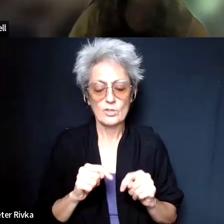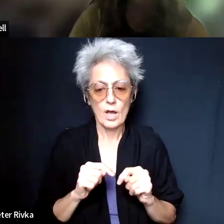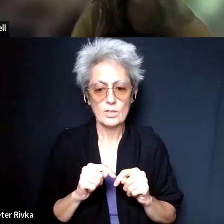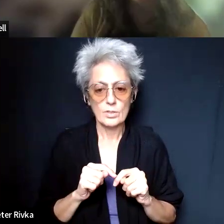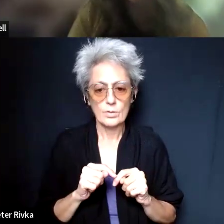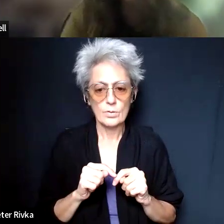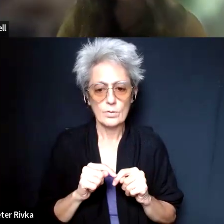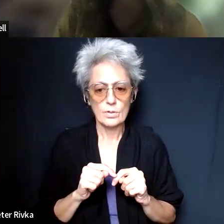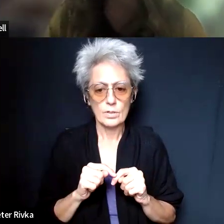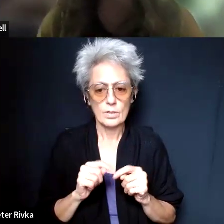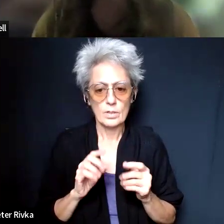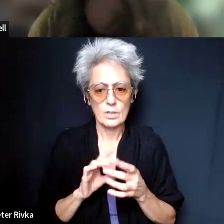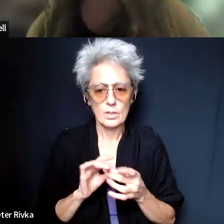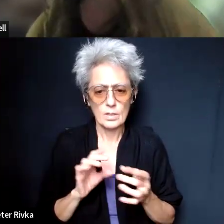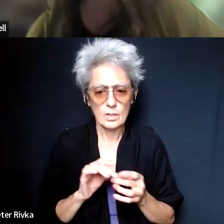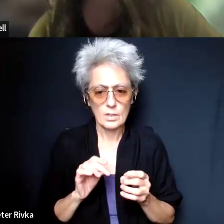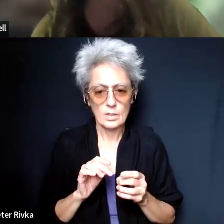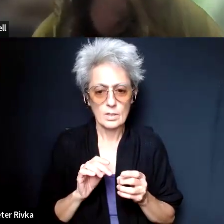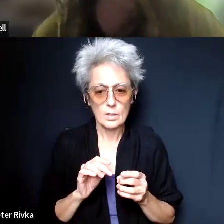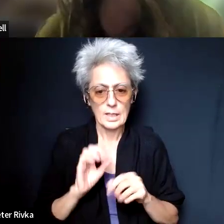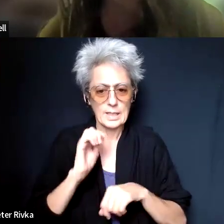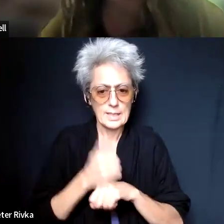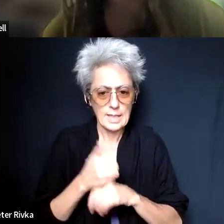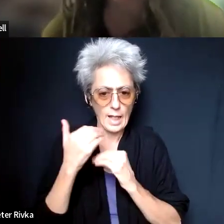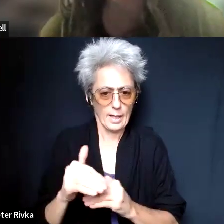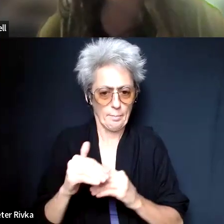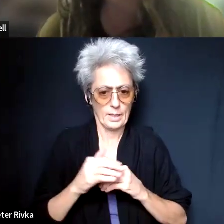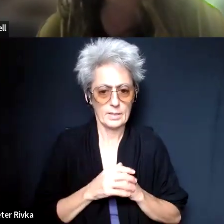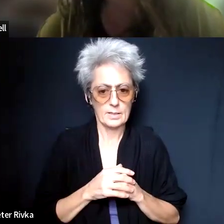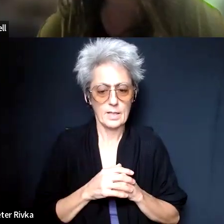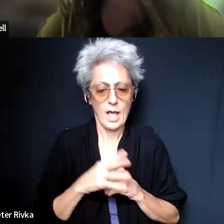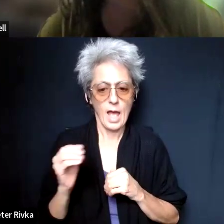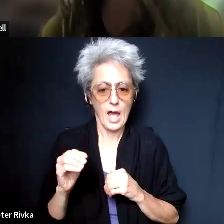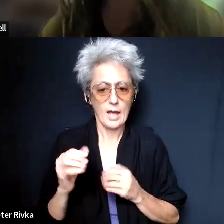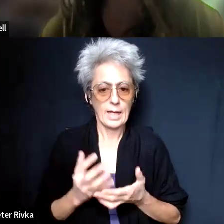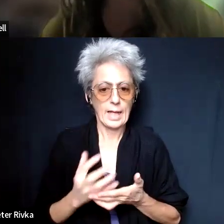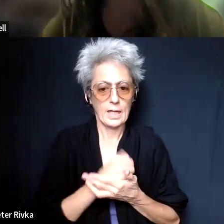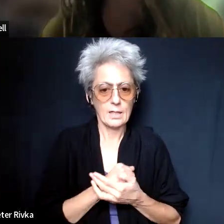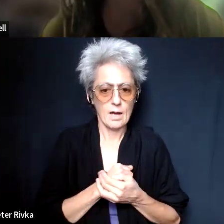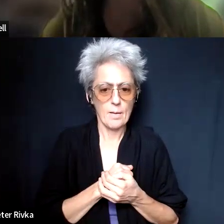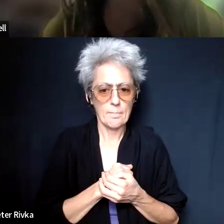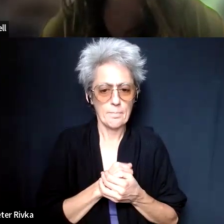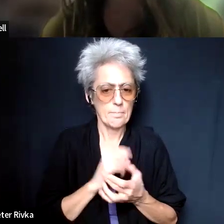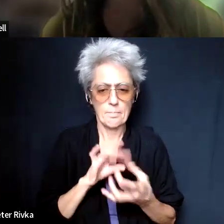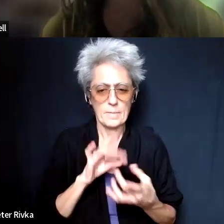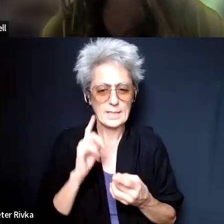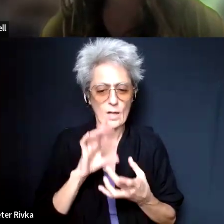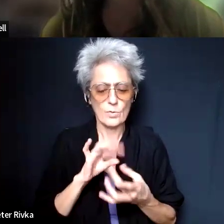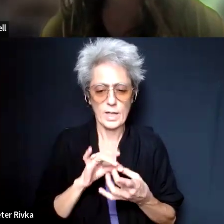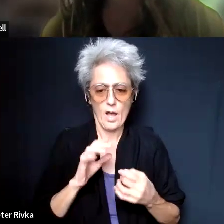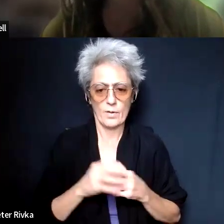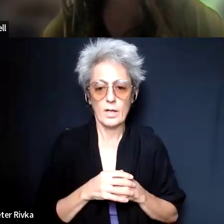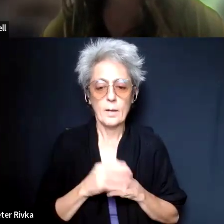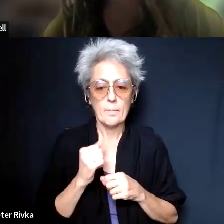uh, set limits and income cap. So we want to make sure that Iowans